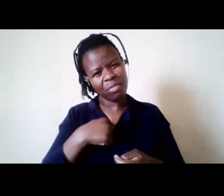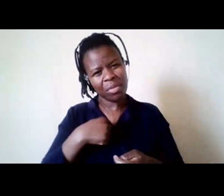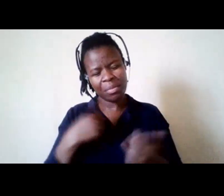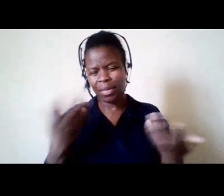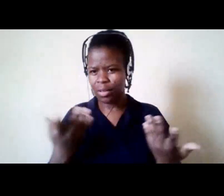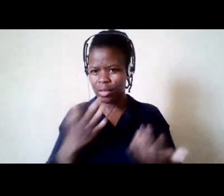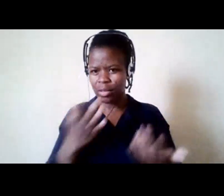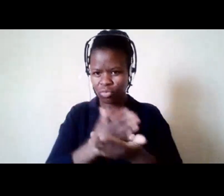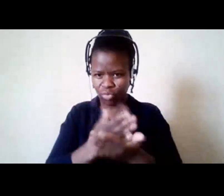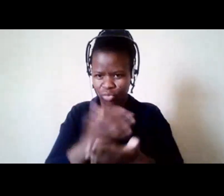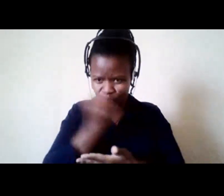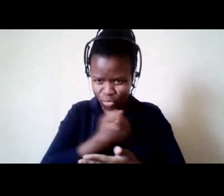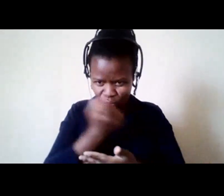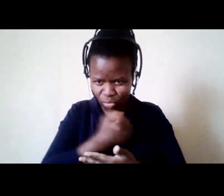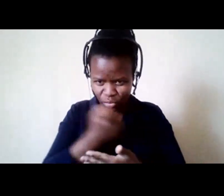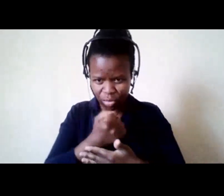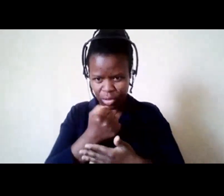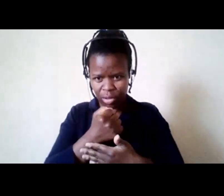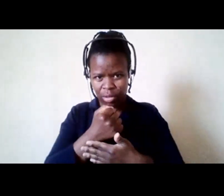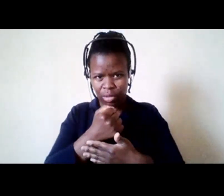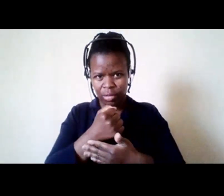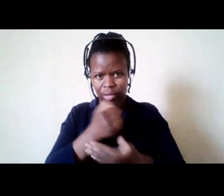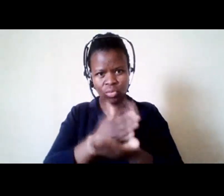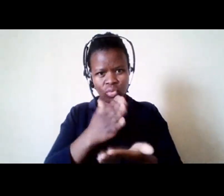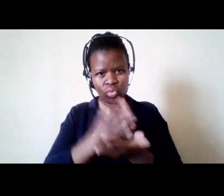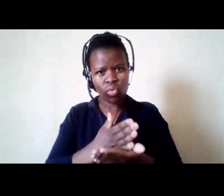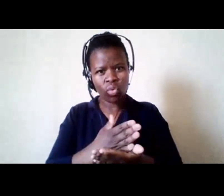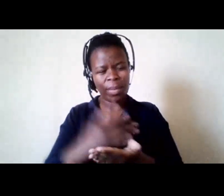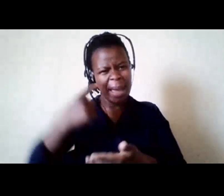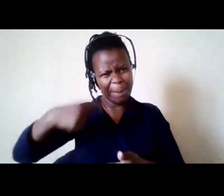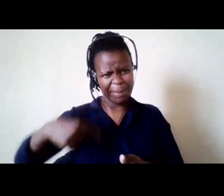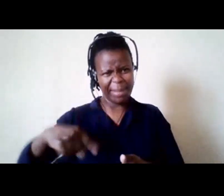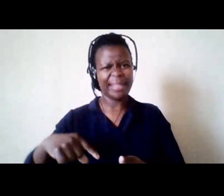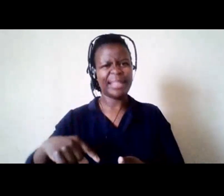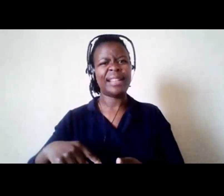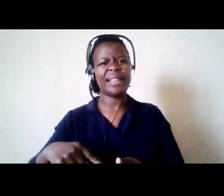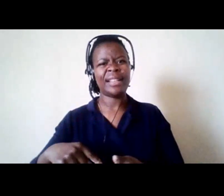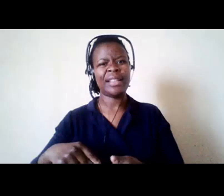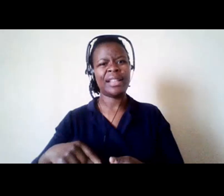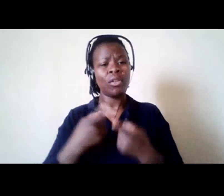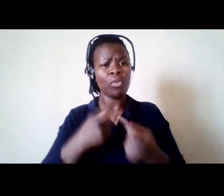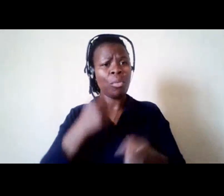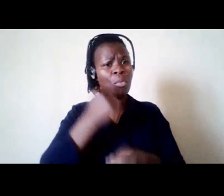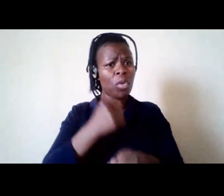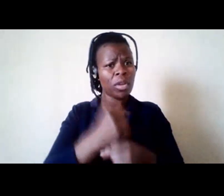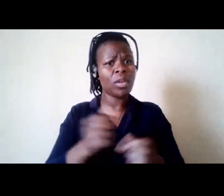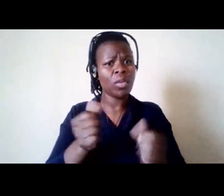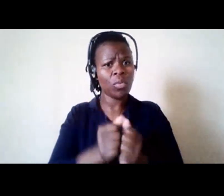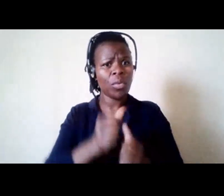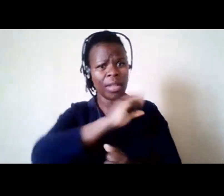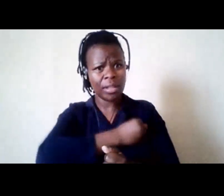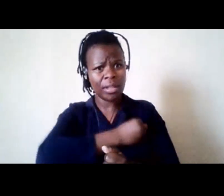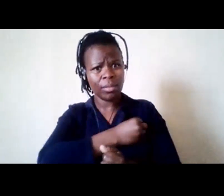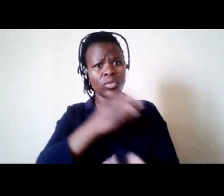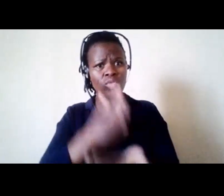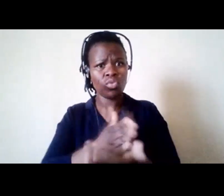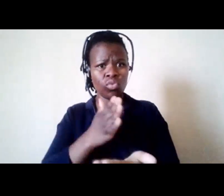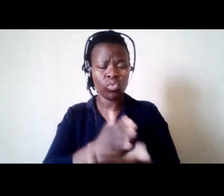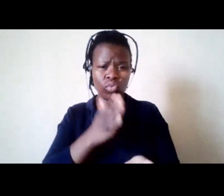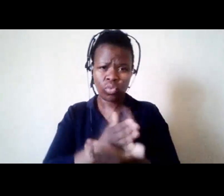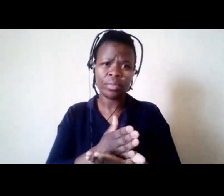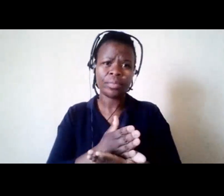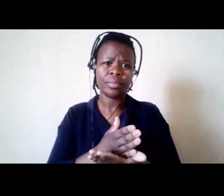and I've told them, for me, this is my own personal view. For me, since I've been working with disability, the biggest challenge I've seen time and again,